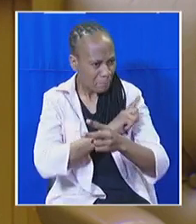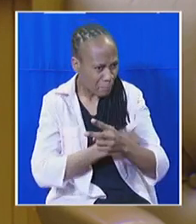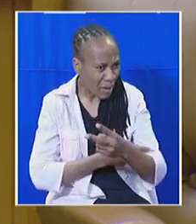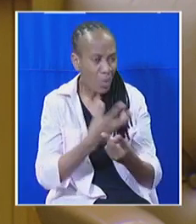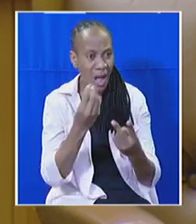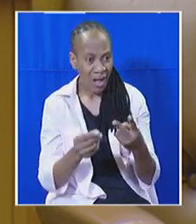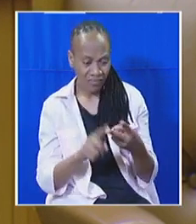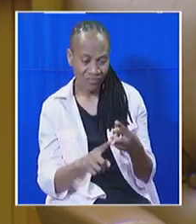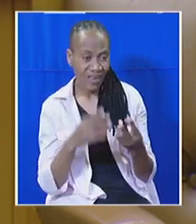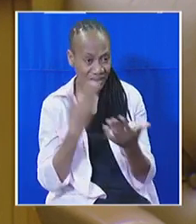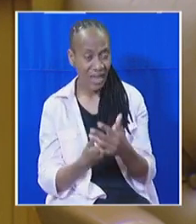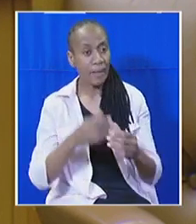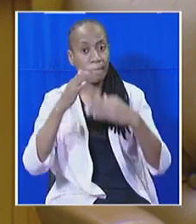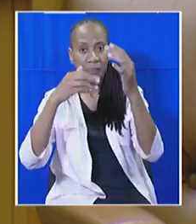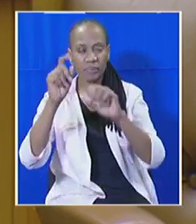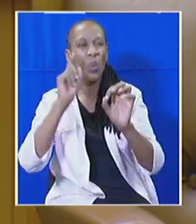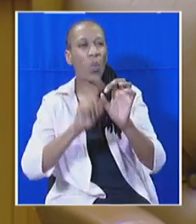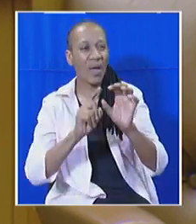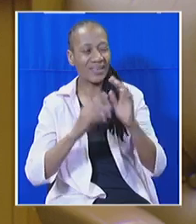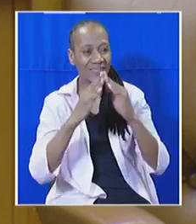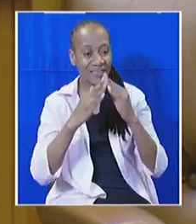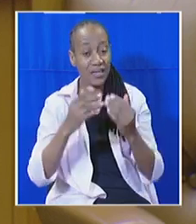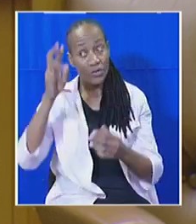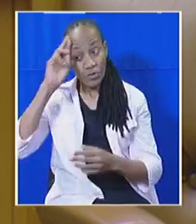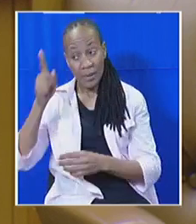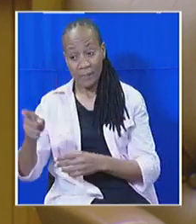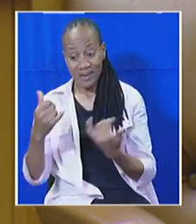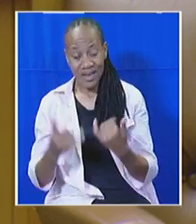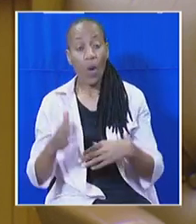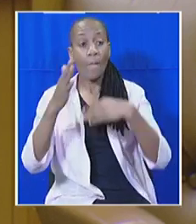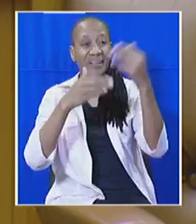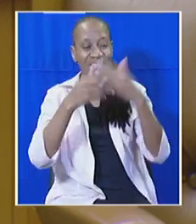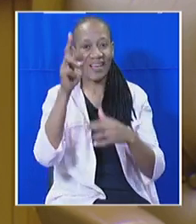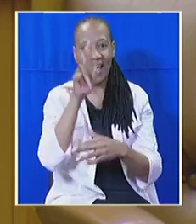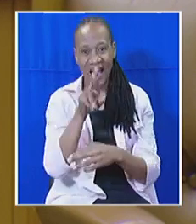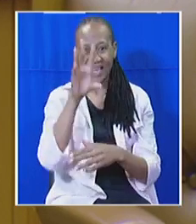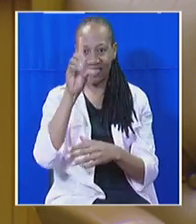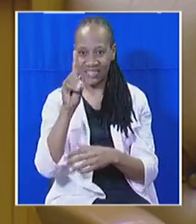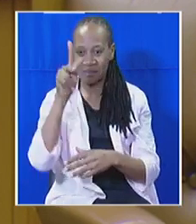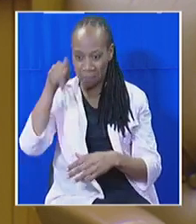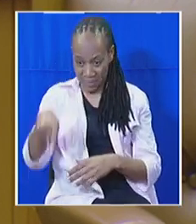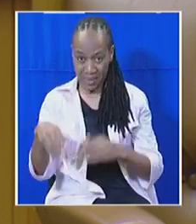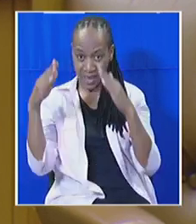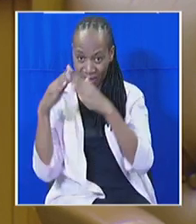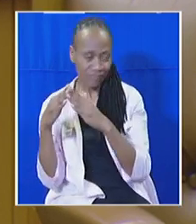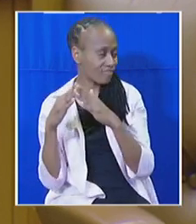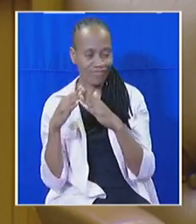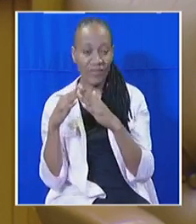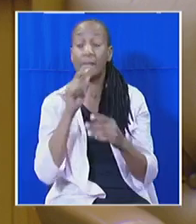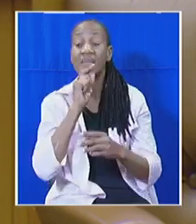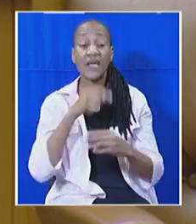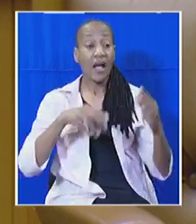You remember, we are no longer building RTP houses. We are building, breaking new ground houses, which means the houses that we